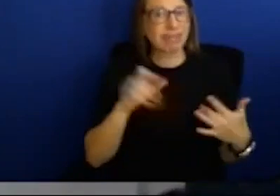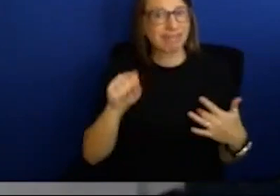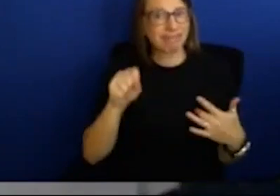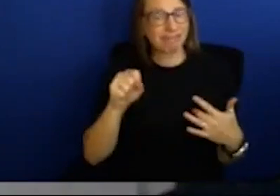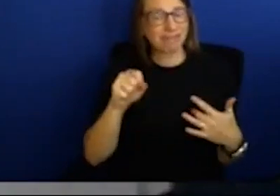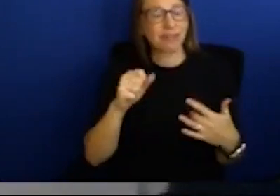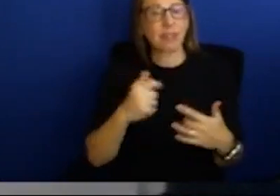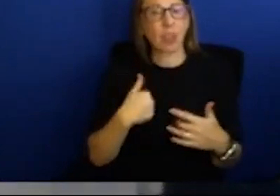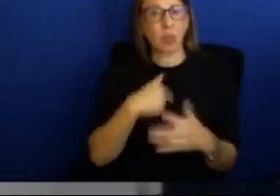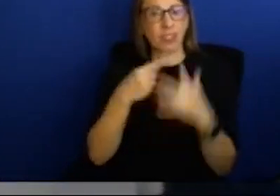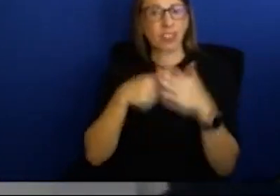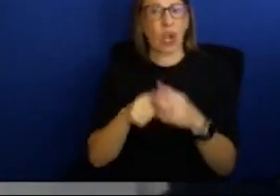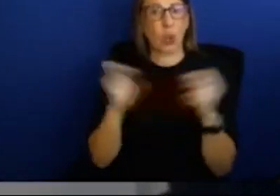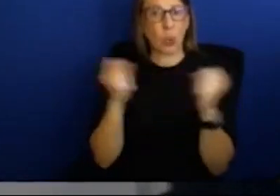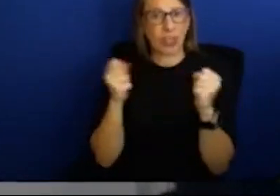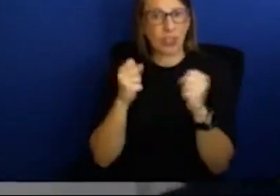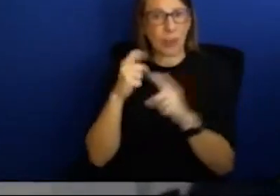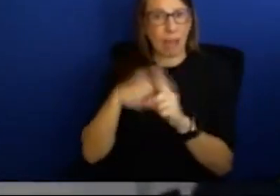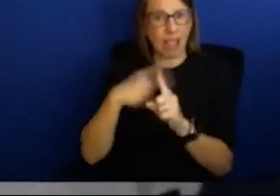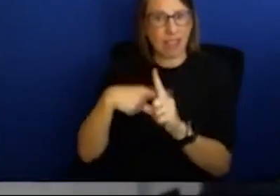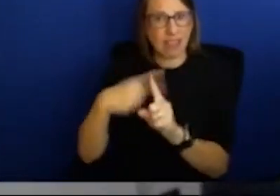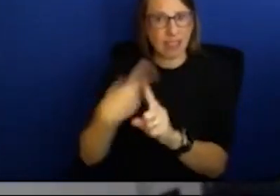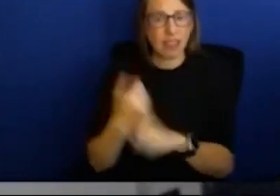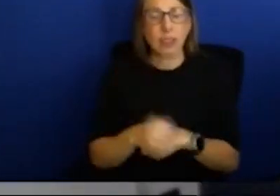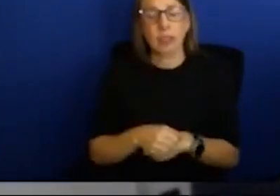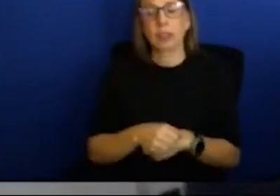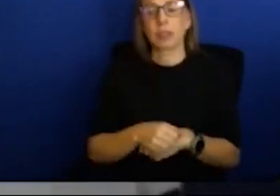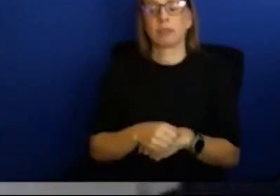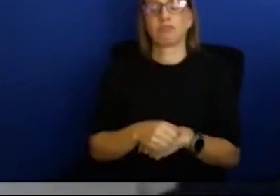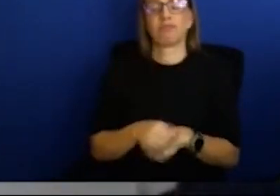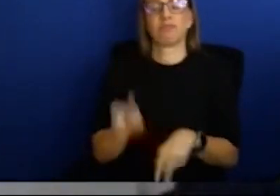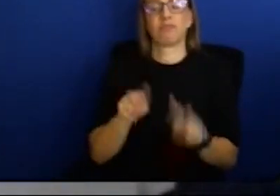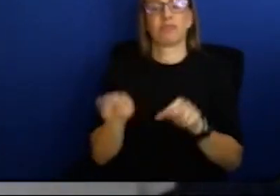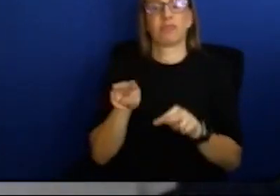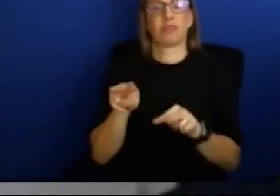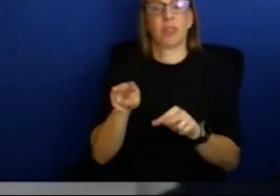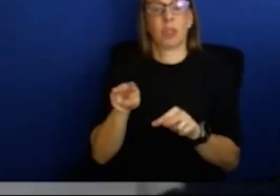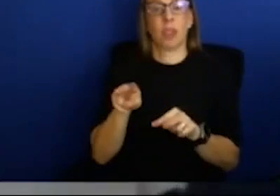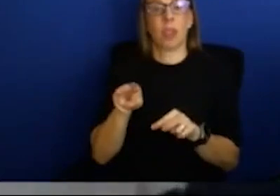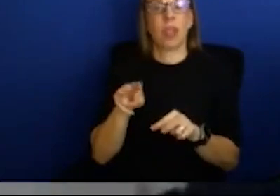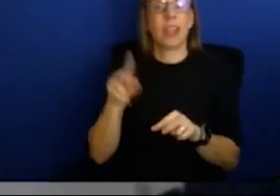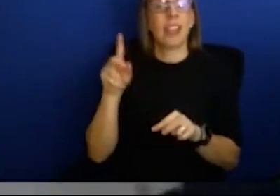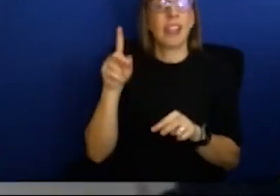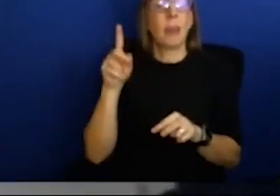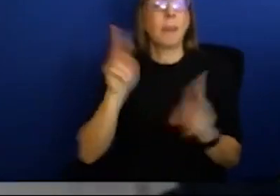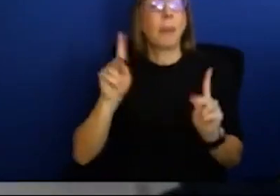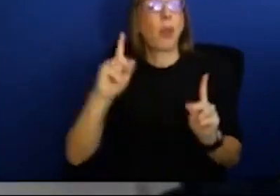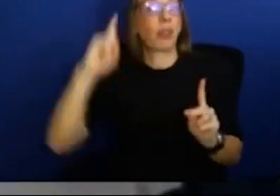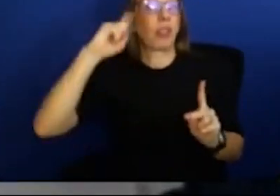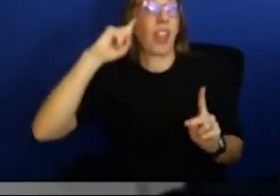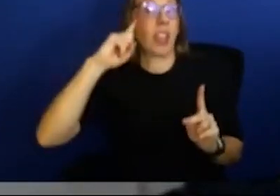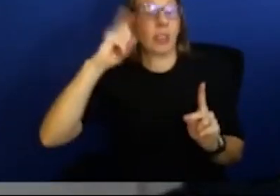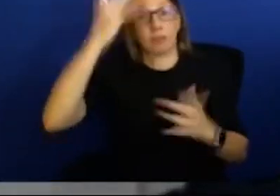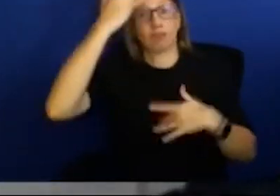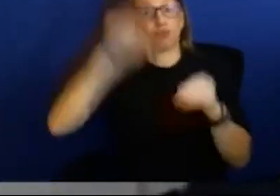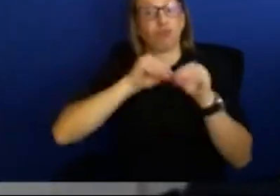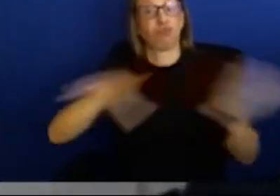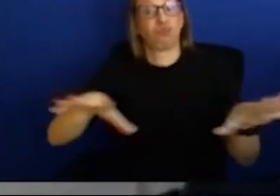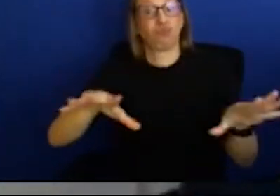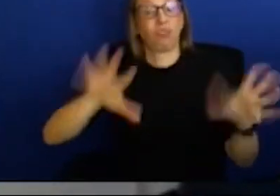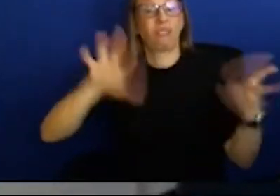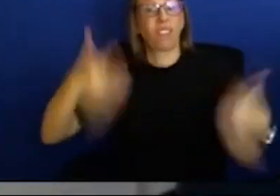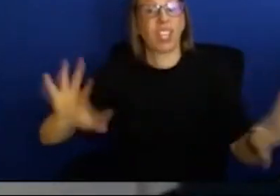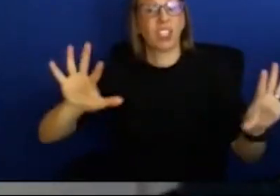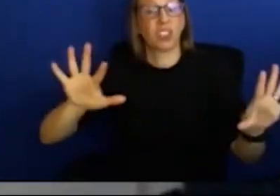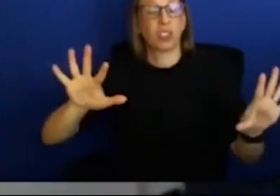we head into the winter months and we see still a sort of perception that the pandemic is over and people aren't being quite so risk averse, it is